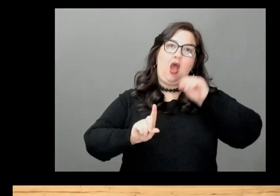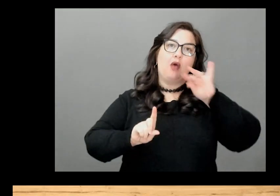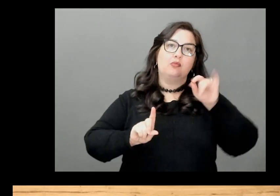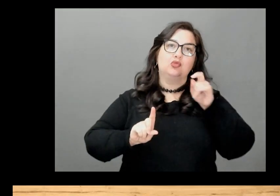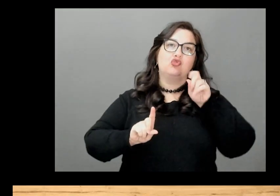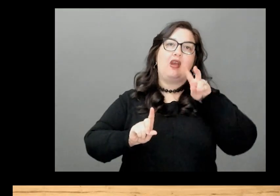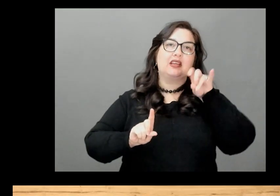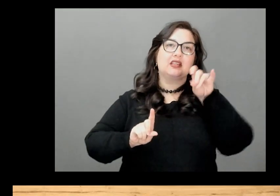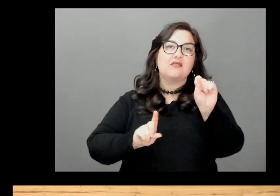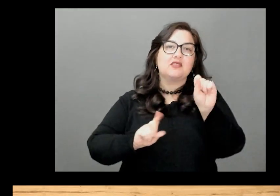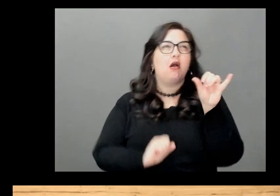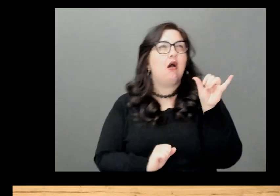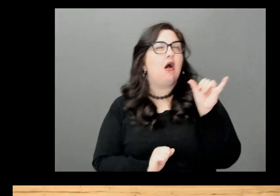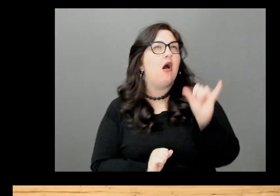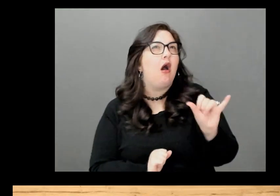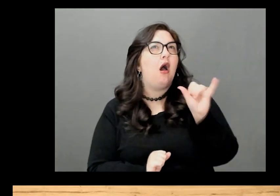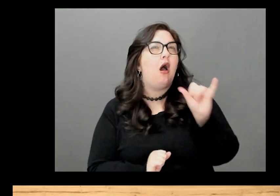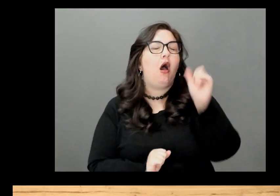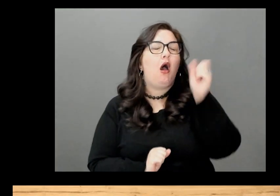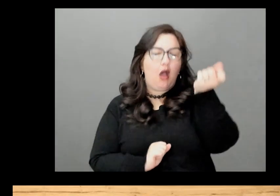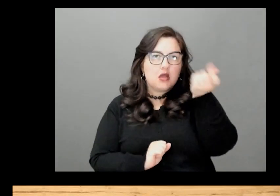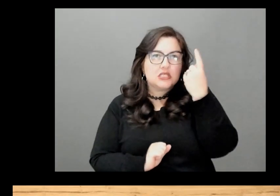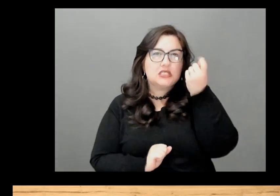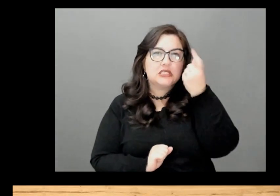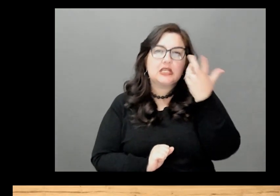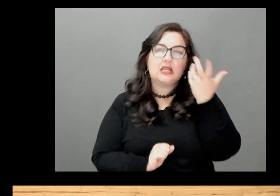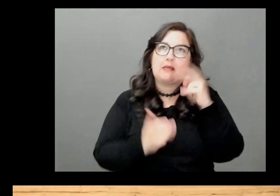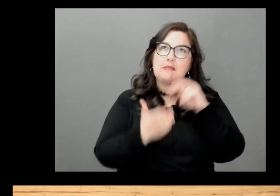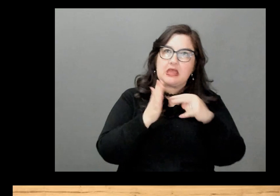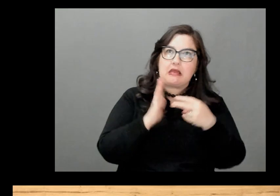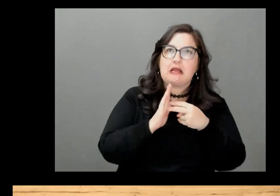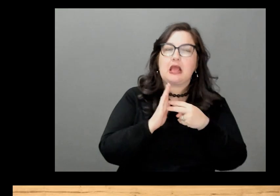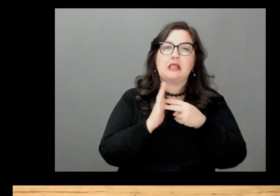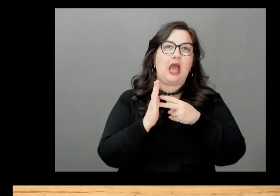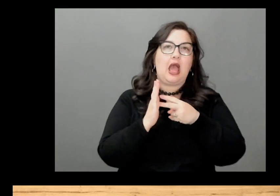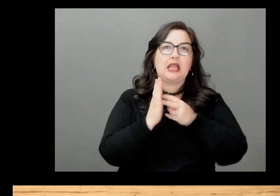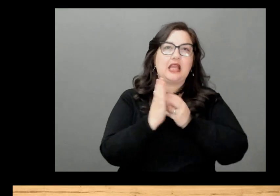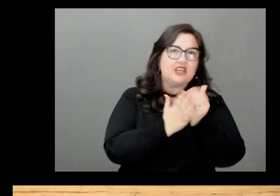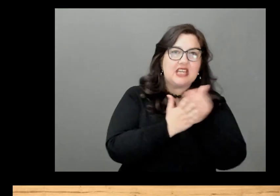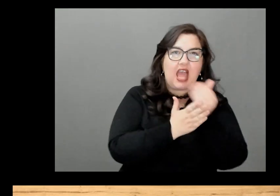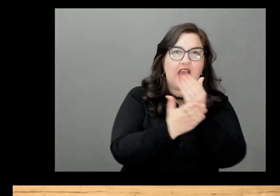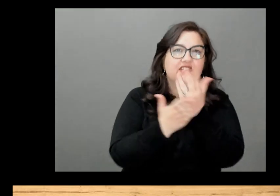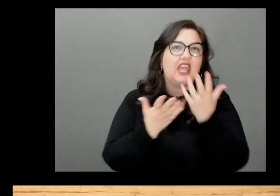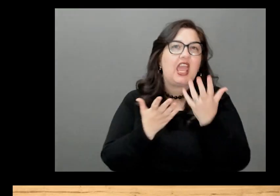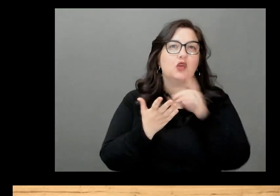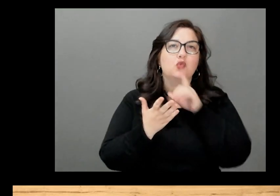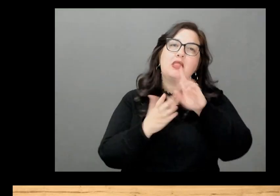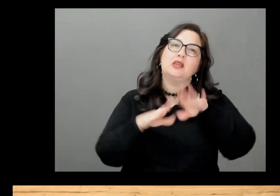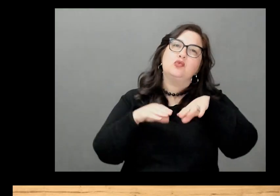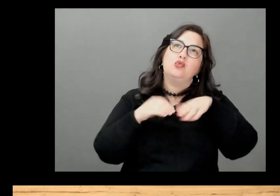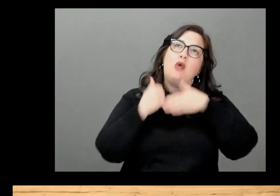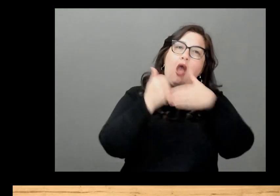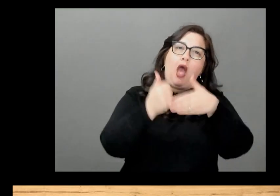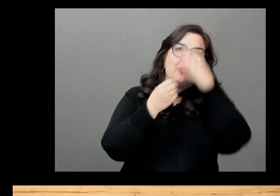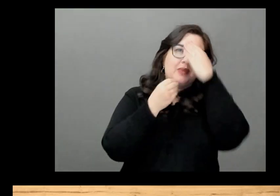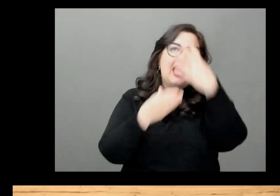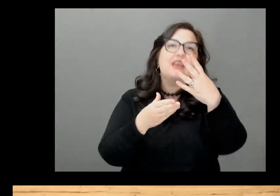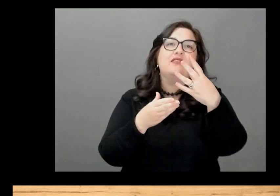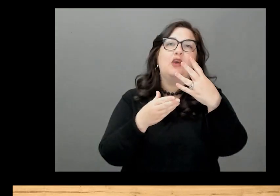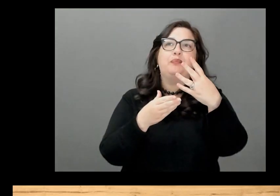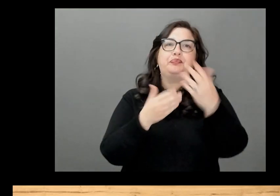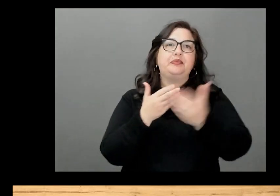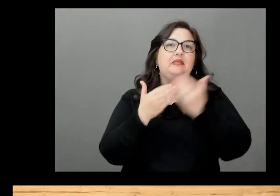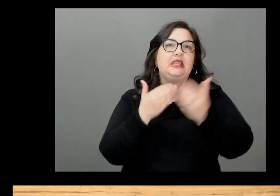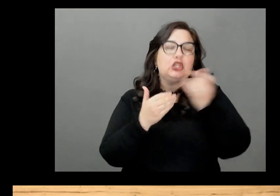I see. So it's almost kind of like an aggregator of these different information sources to kind of make the information a little bit easier to